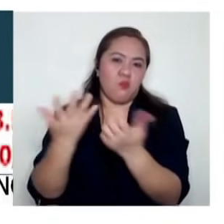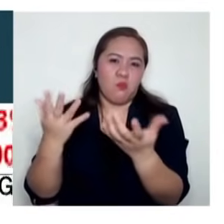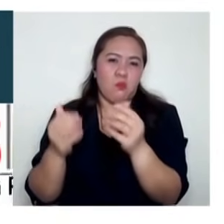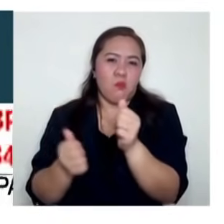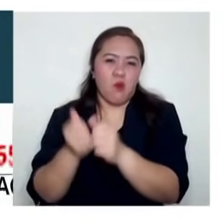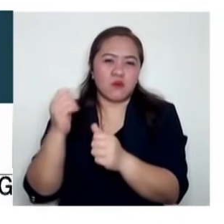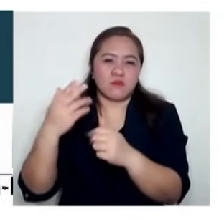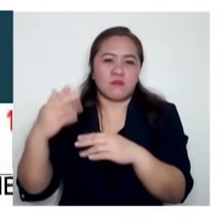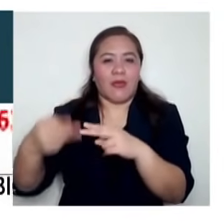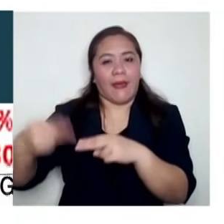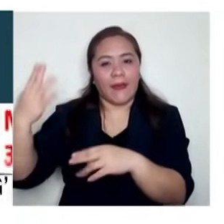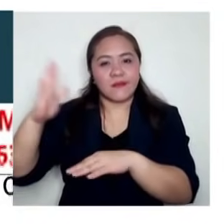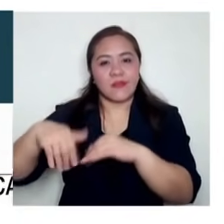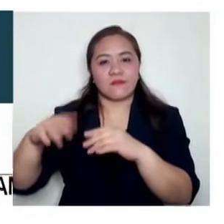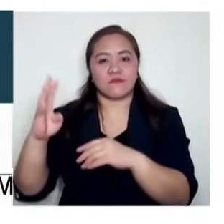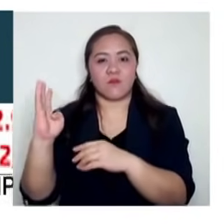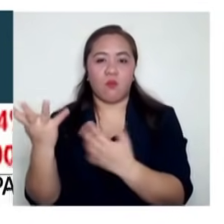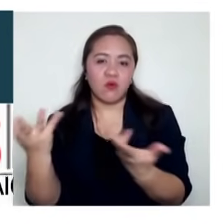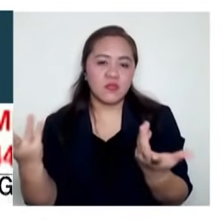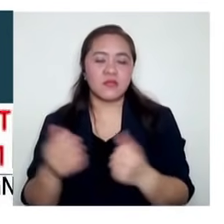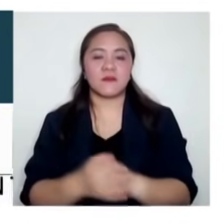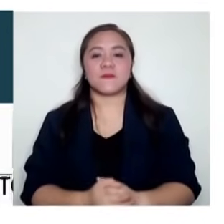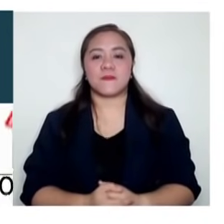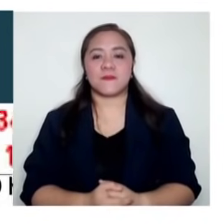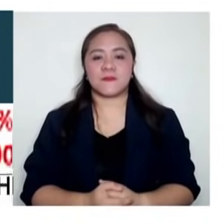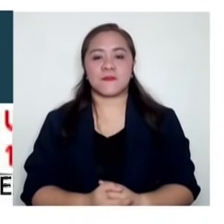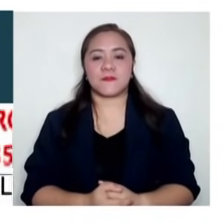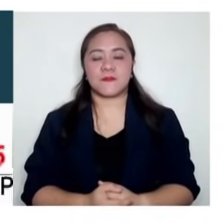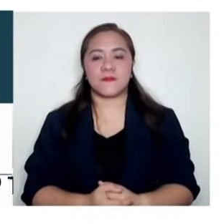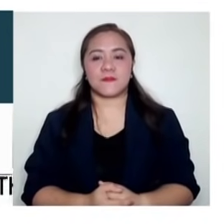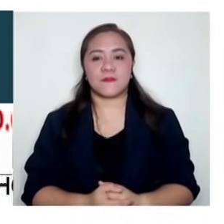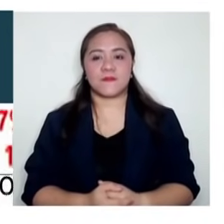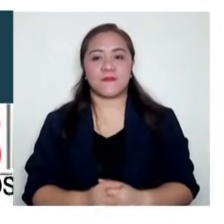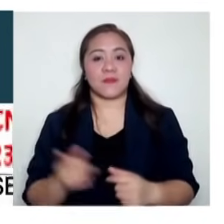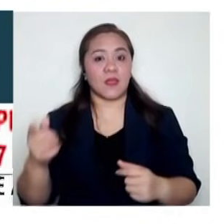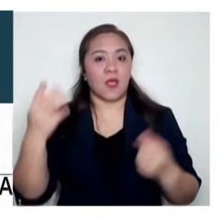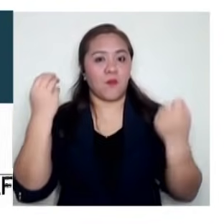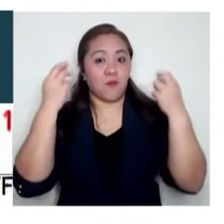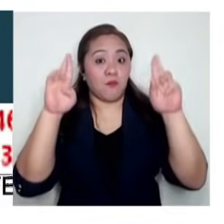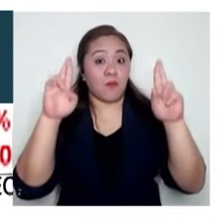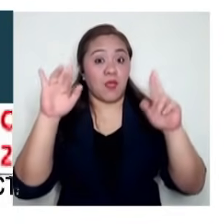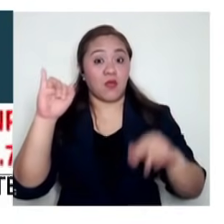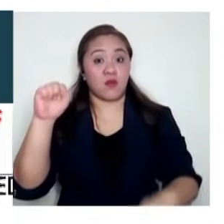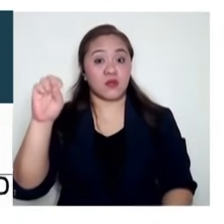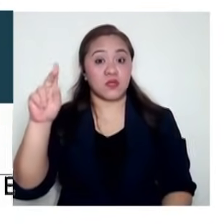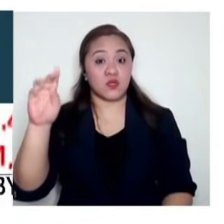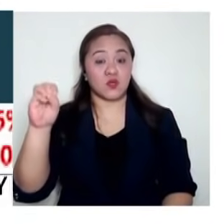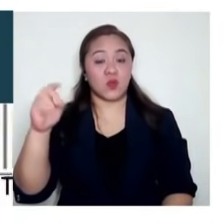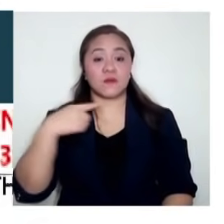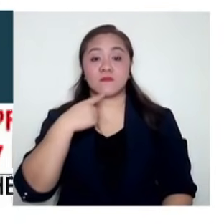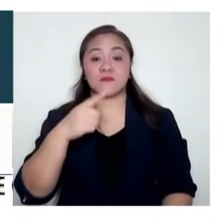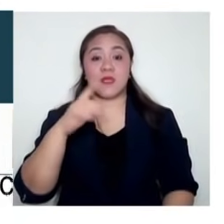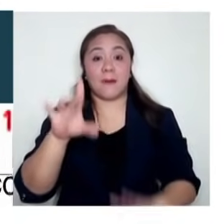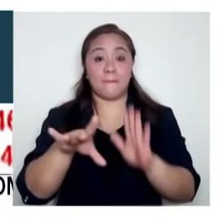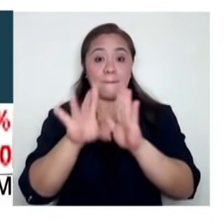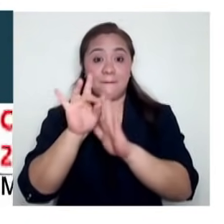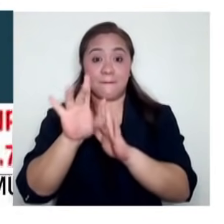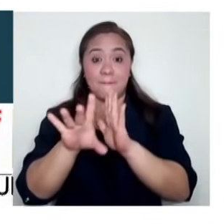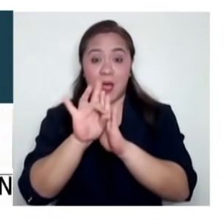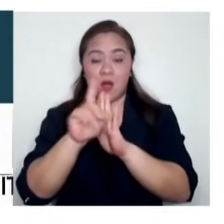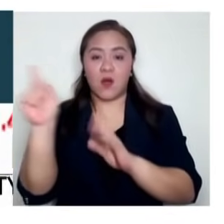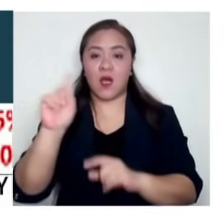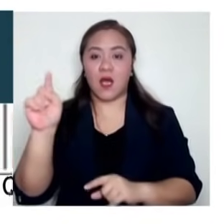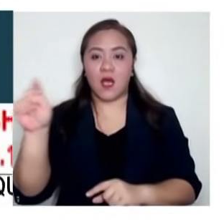Now, I want to talk about what Mayor Isko Moreno has said when he also found out about